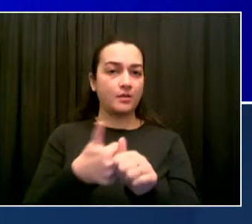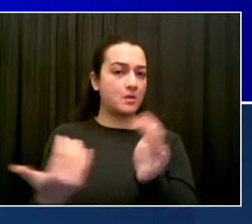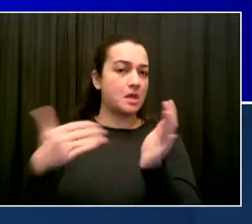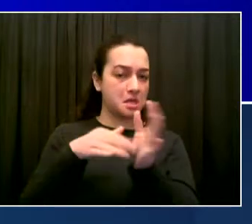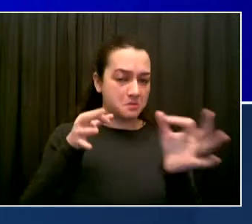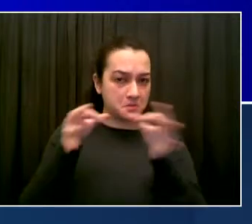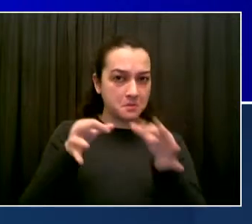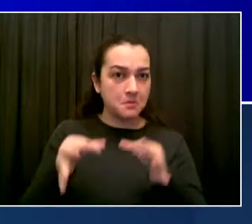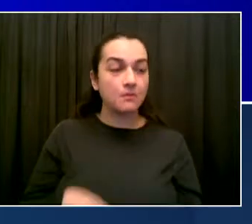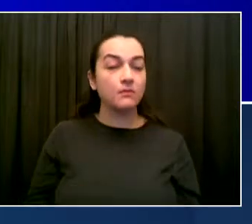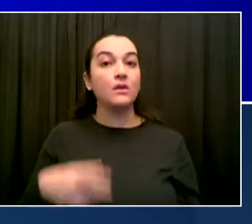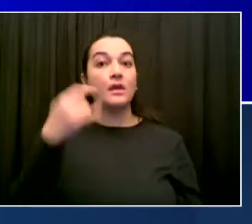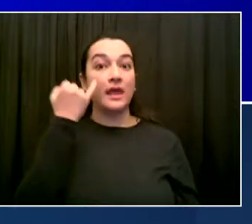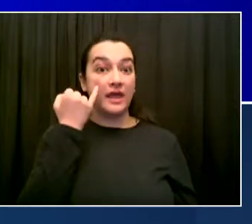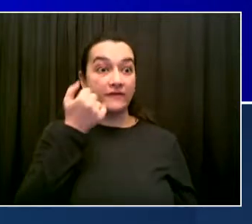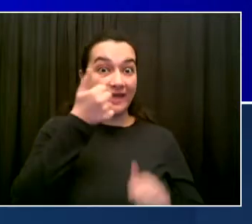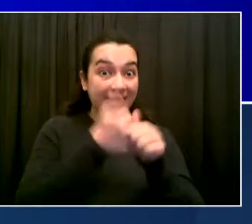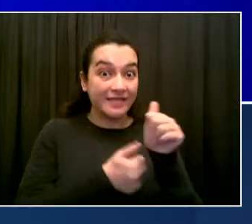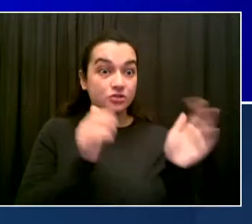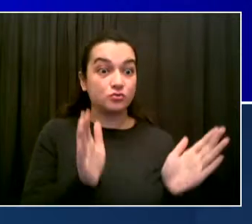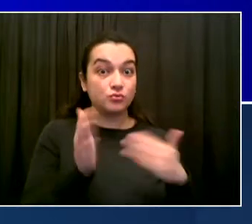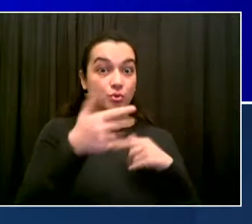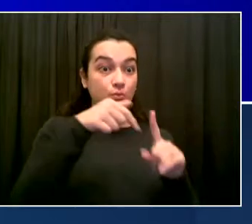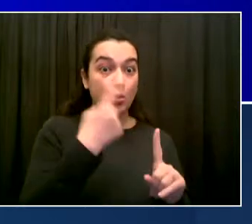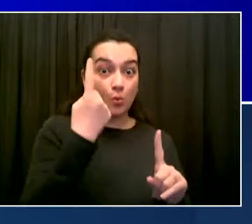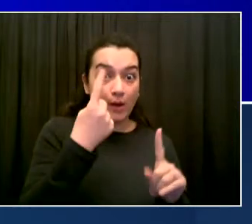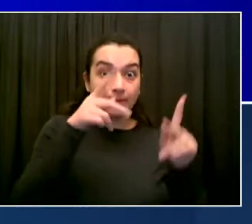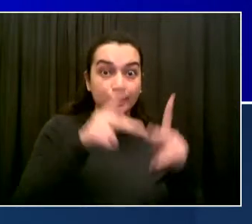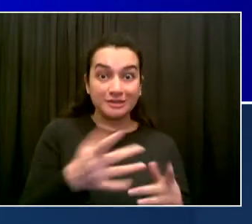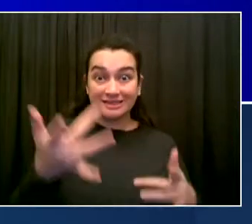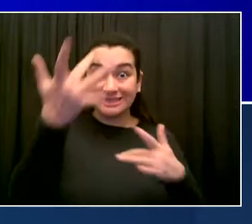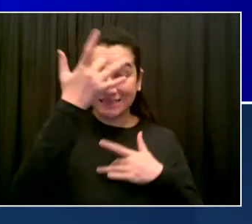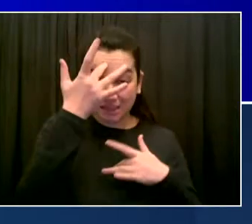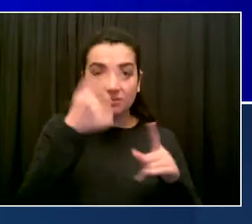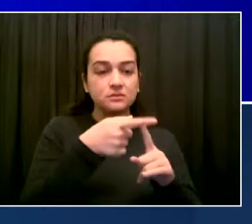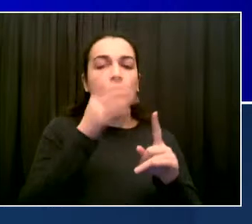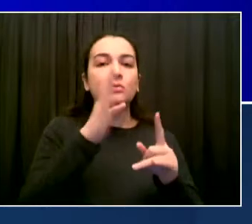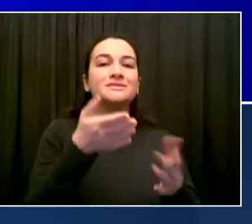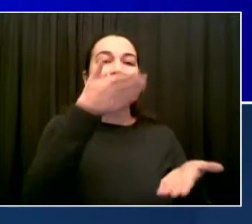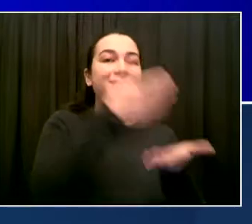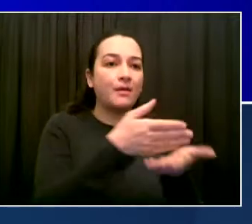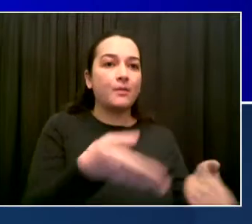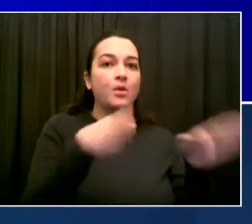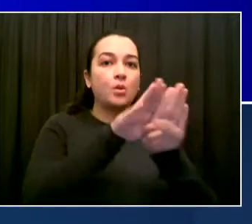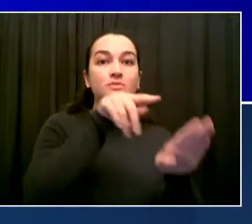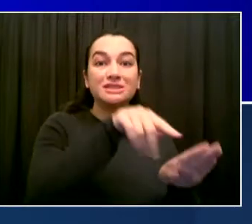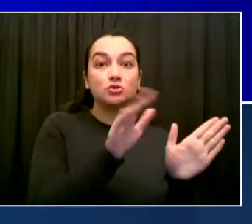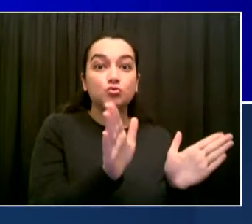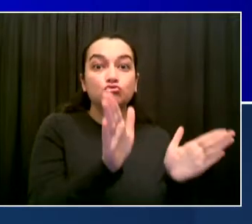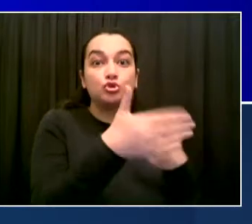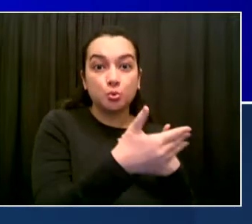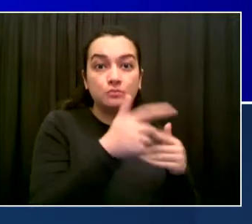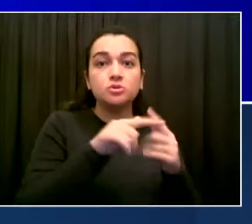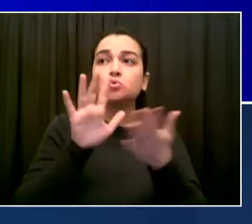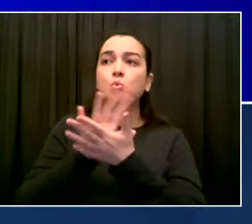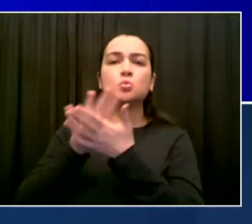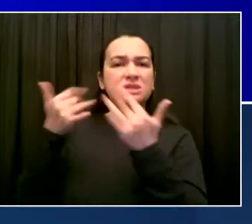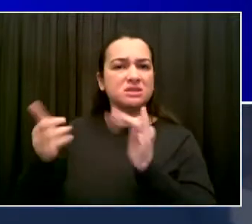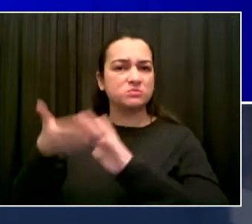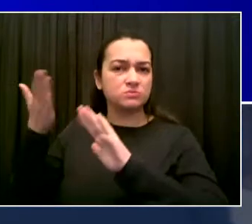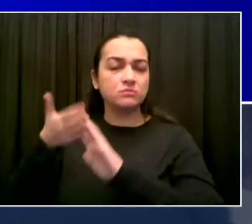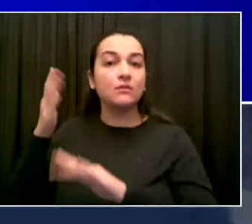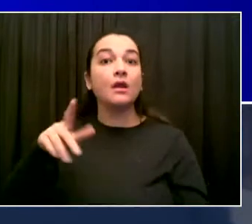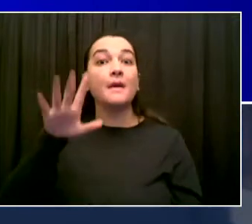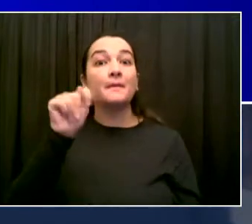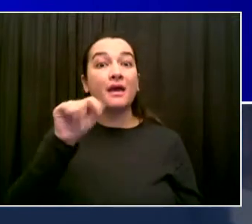folks who educate our kids and take care of our kids, the educators and staff of our schools. We worked with the unions to work